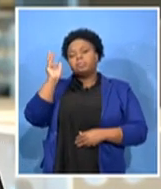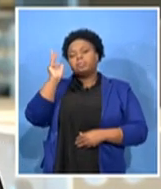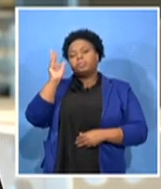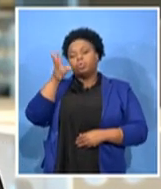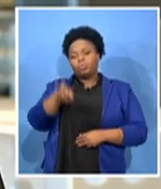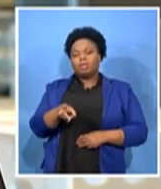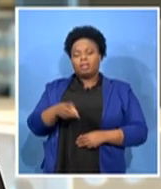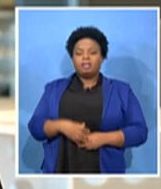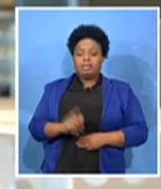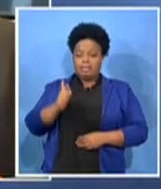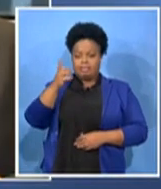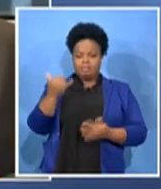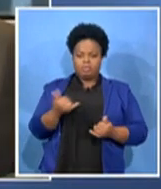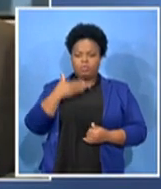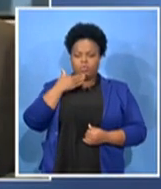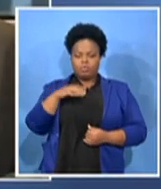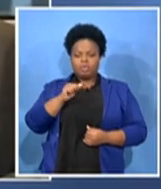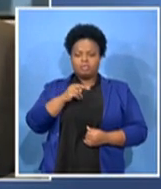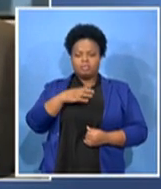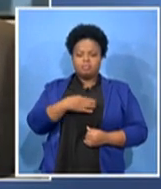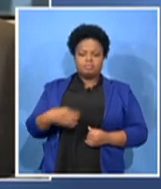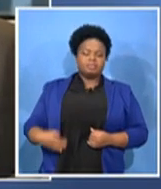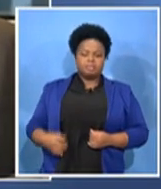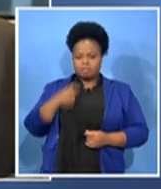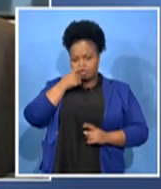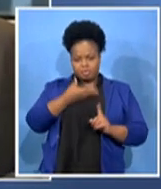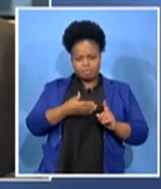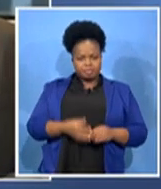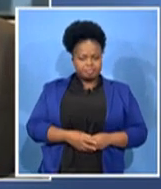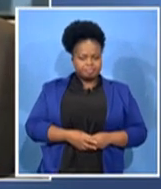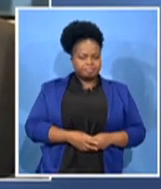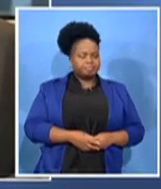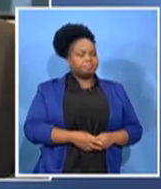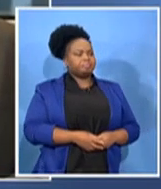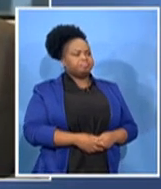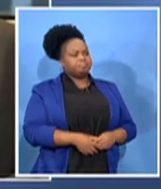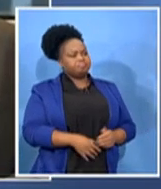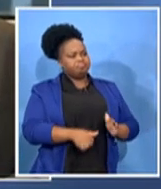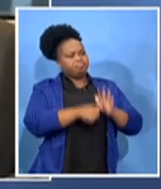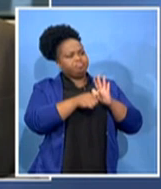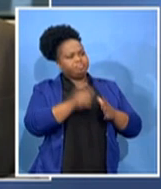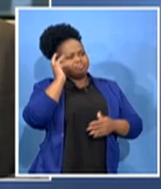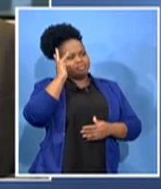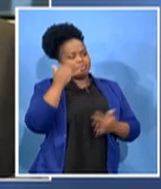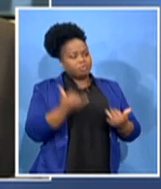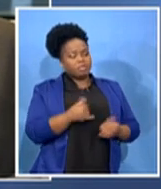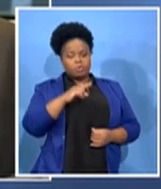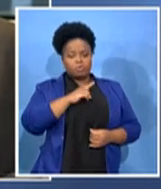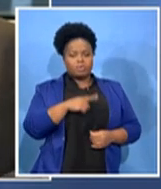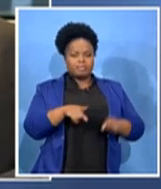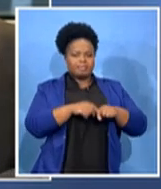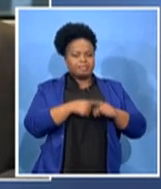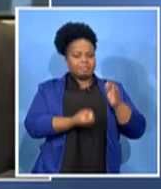President, Cyril Ramaphosa. And the significance of the speech that will be delivered today is that it also comes at a time as the country goes to the